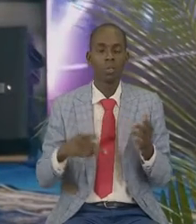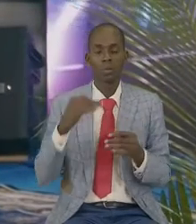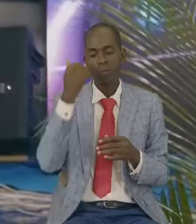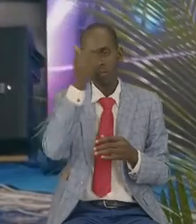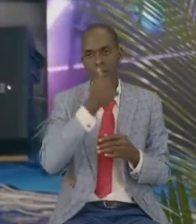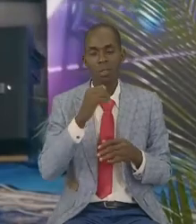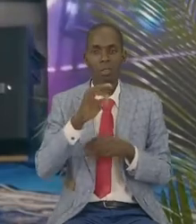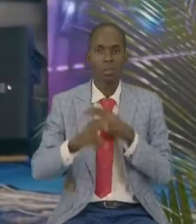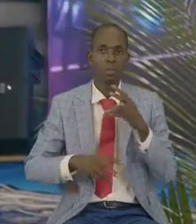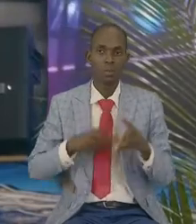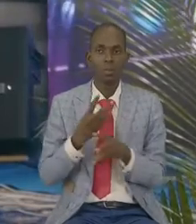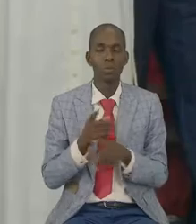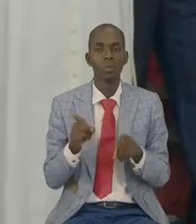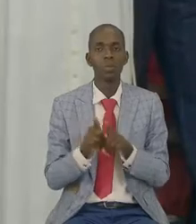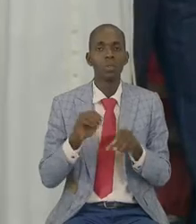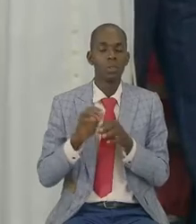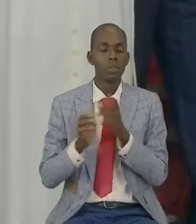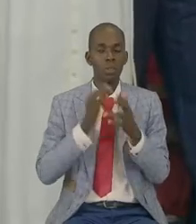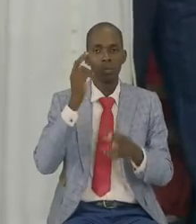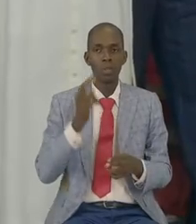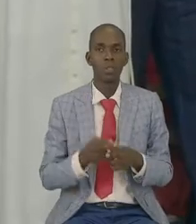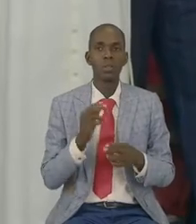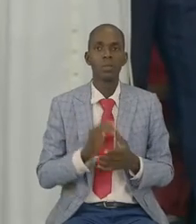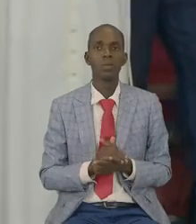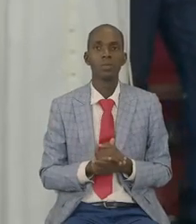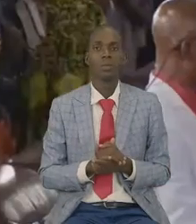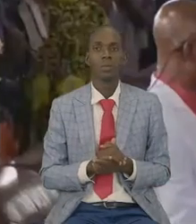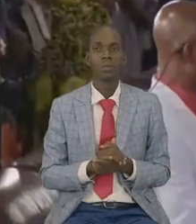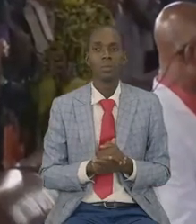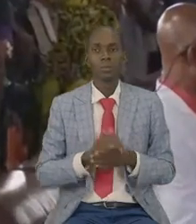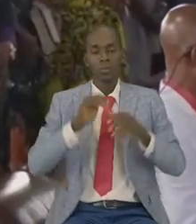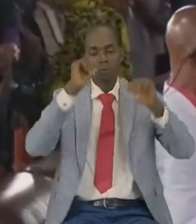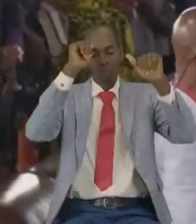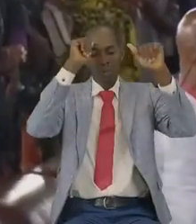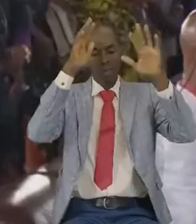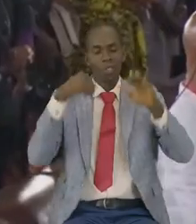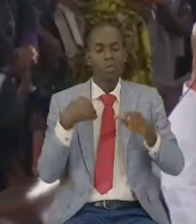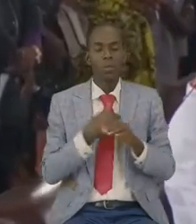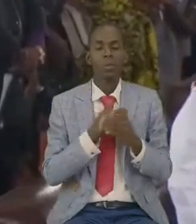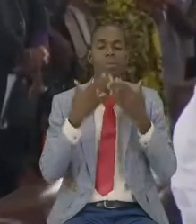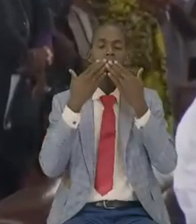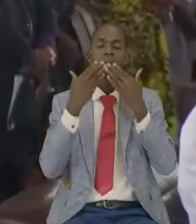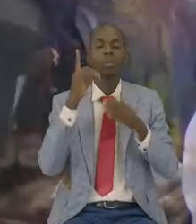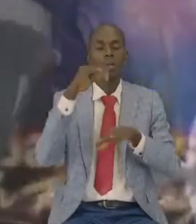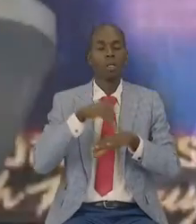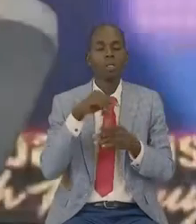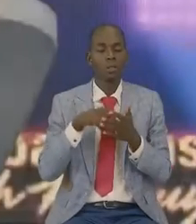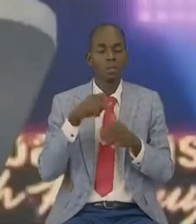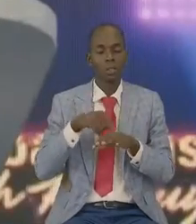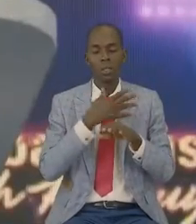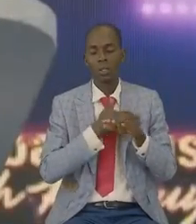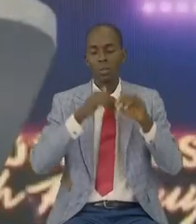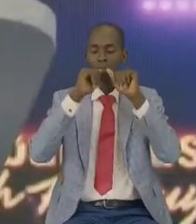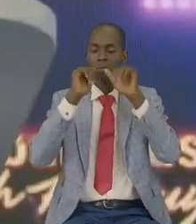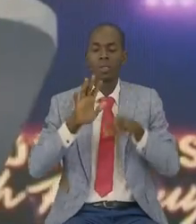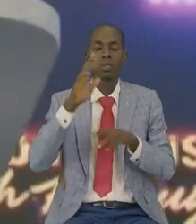rest of the world, in Jesus' name. Amen. Father, we thank you at this time and bless your name. What a